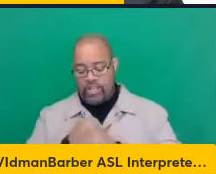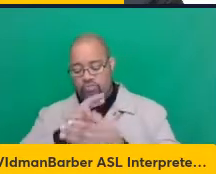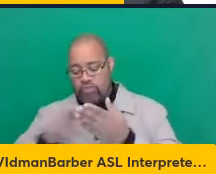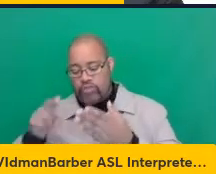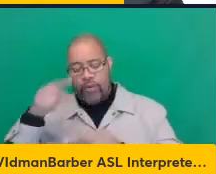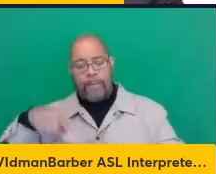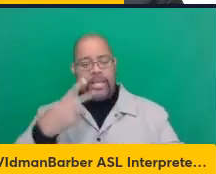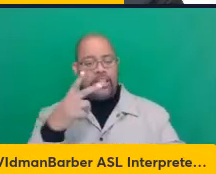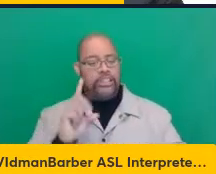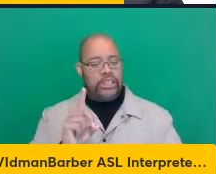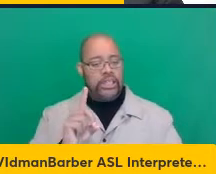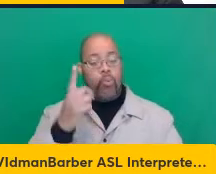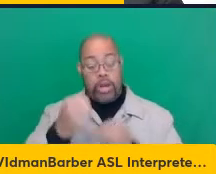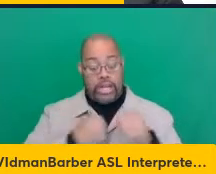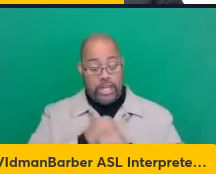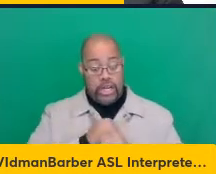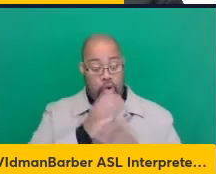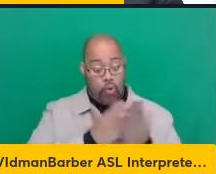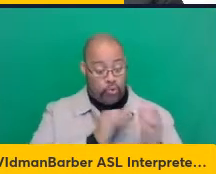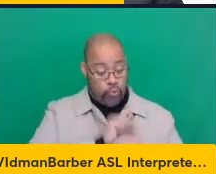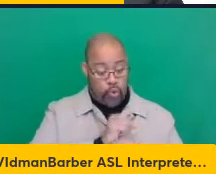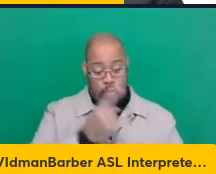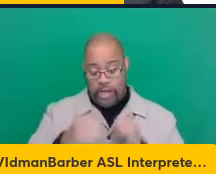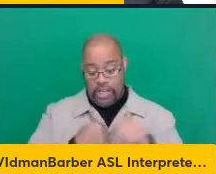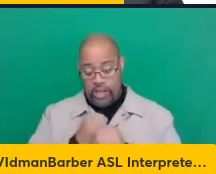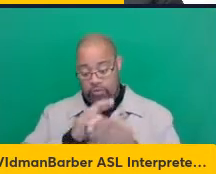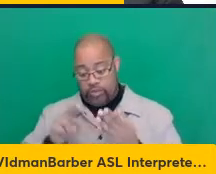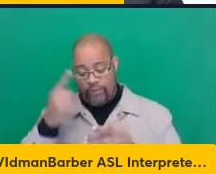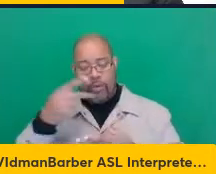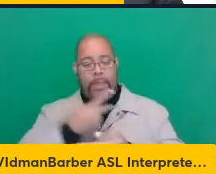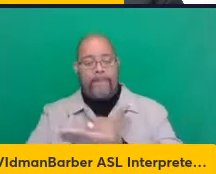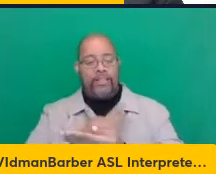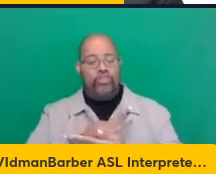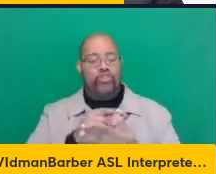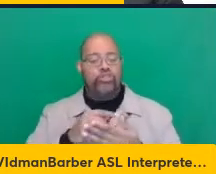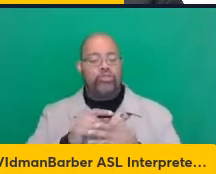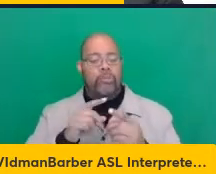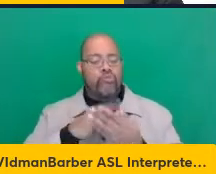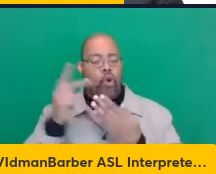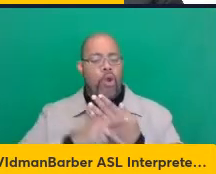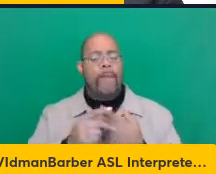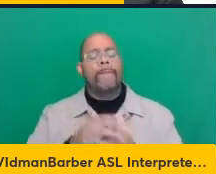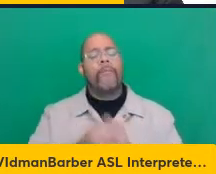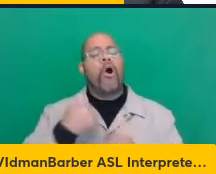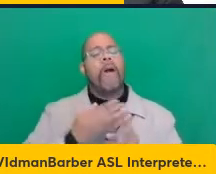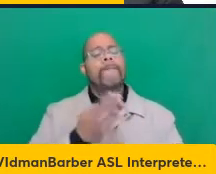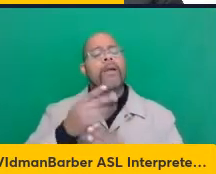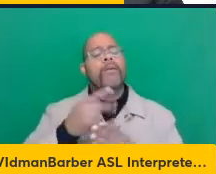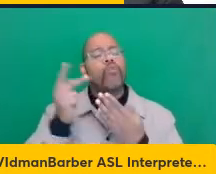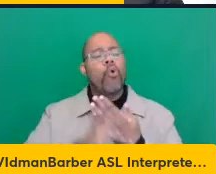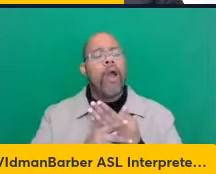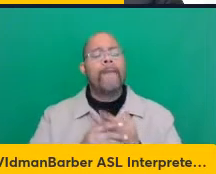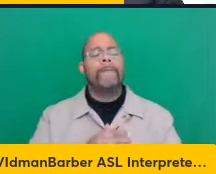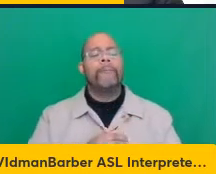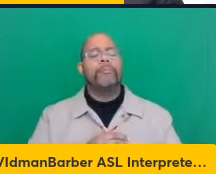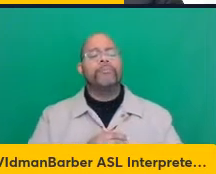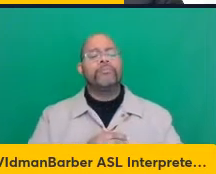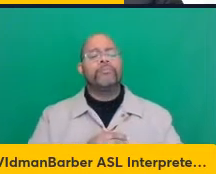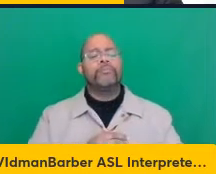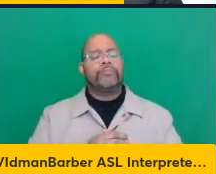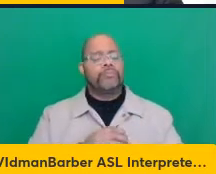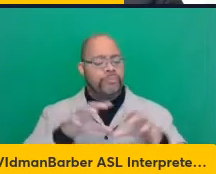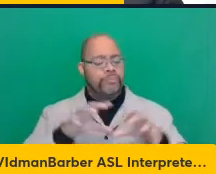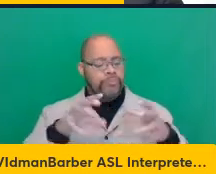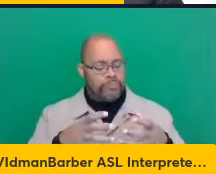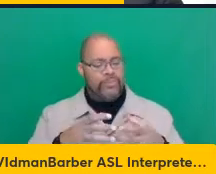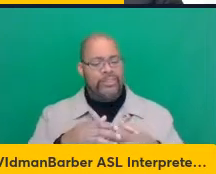PhD, 1 year of coursework and 1 year of research for the masters. And so our main programs are molecular cell biology of infectious